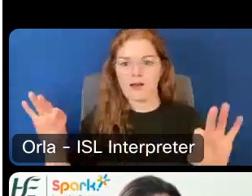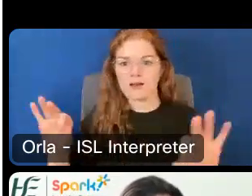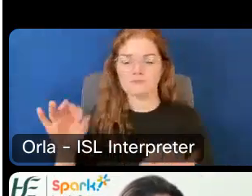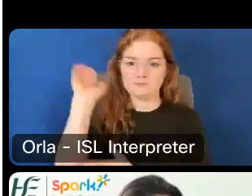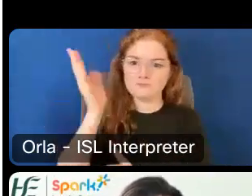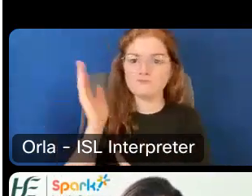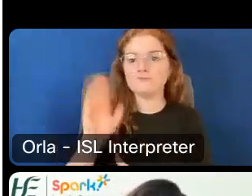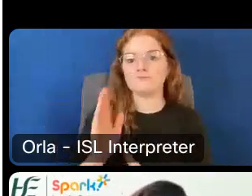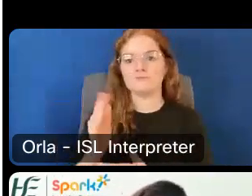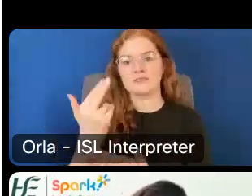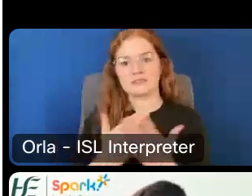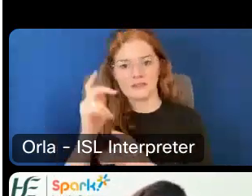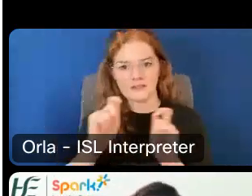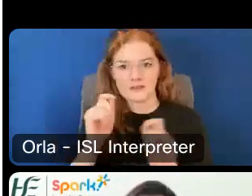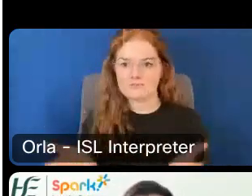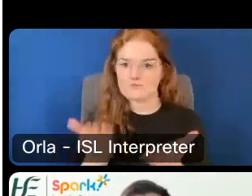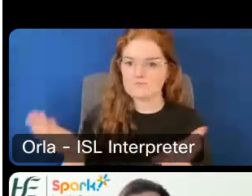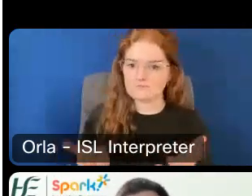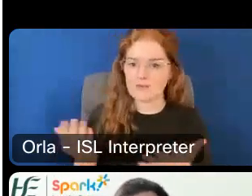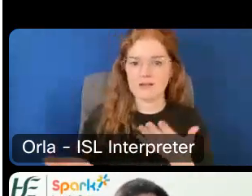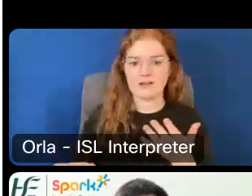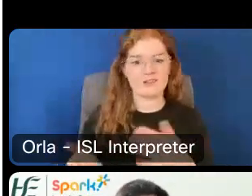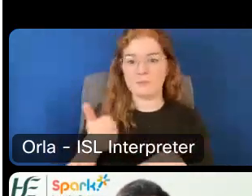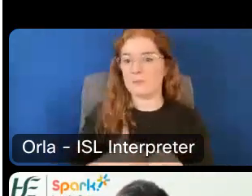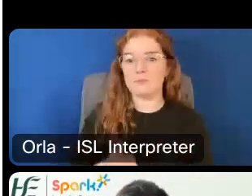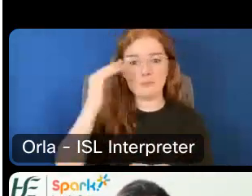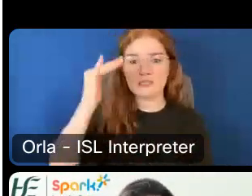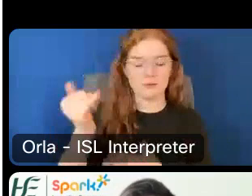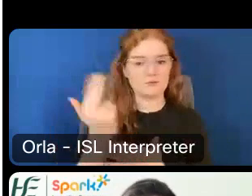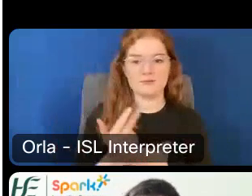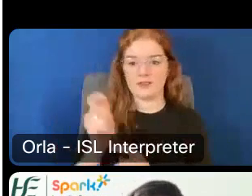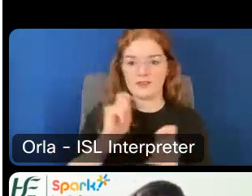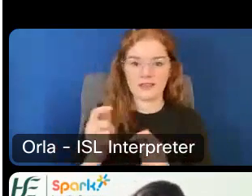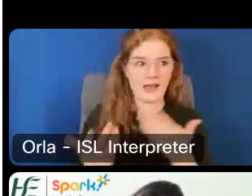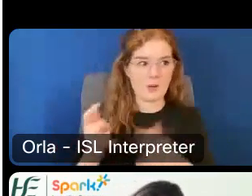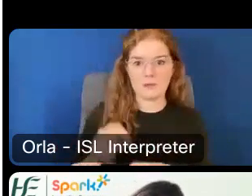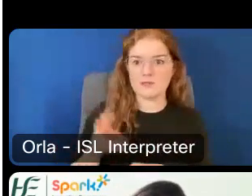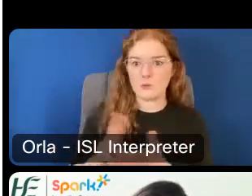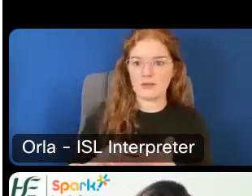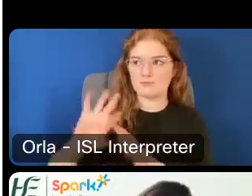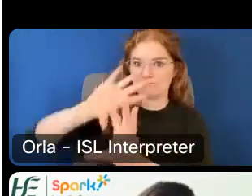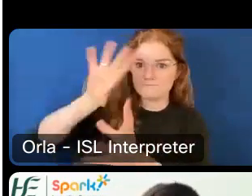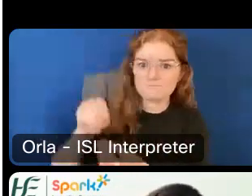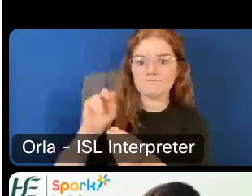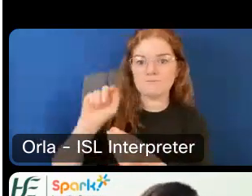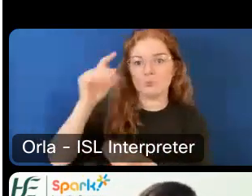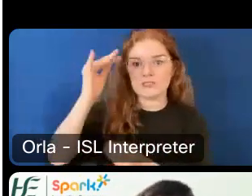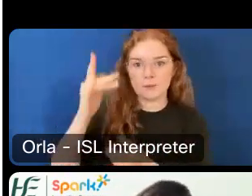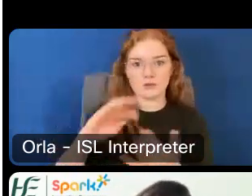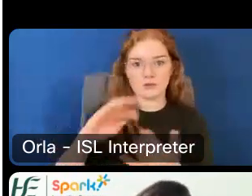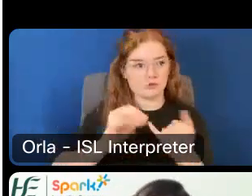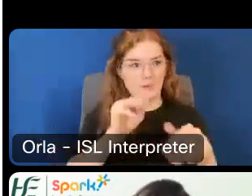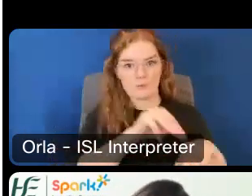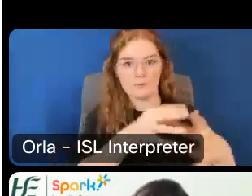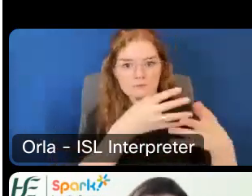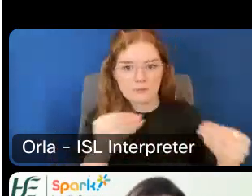design thinking workshop into the basic principles of design thinking and how to use those principles to tackle the problem